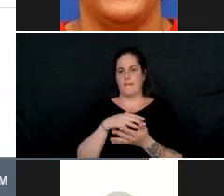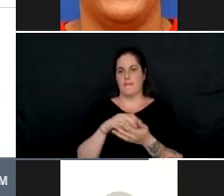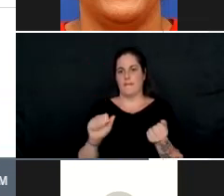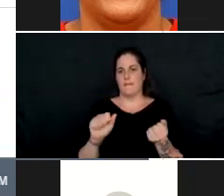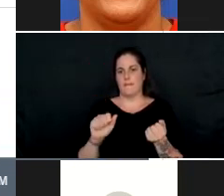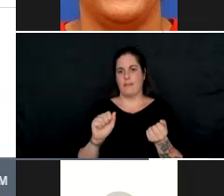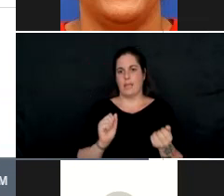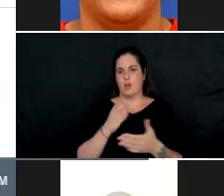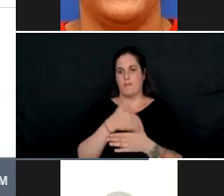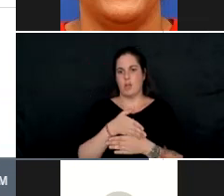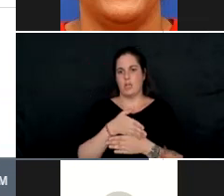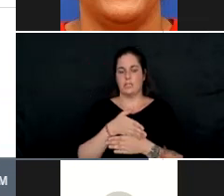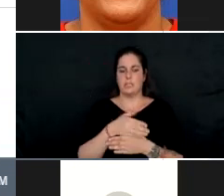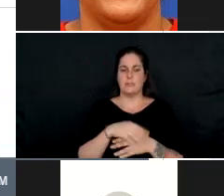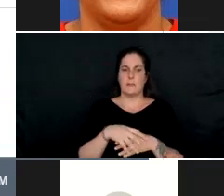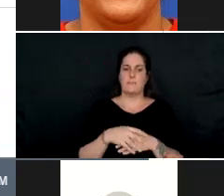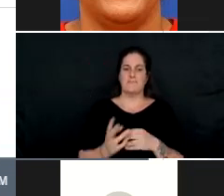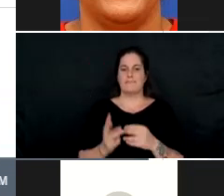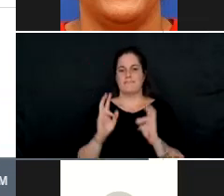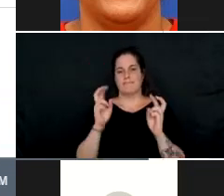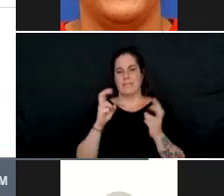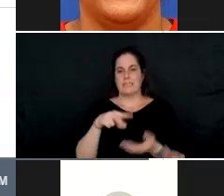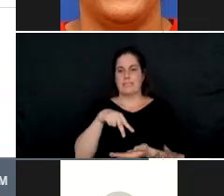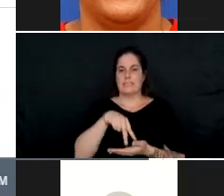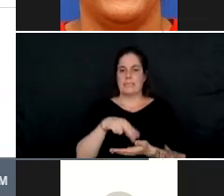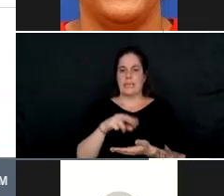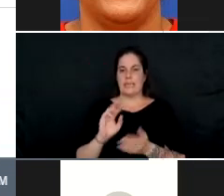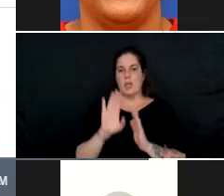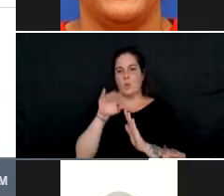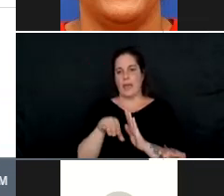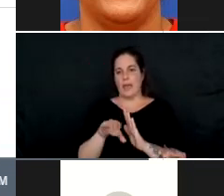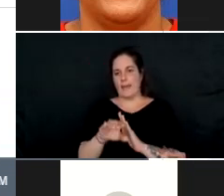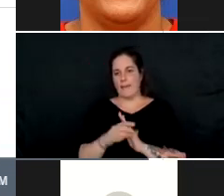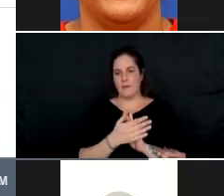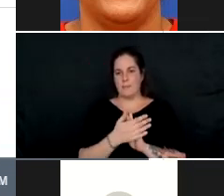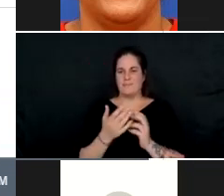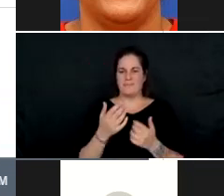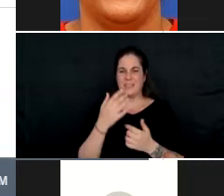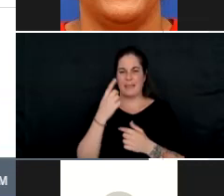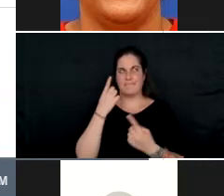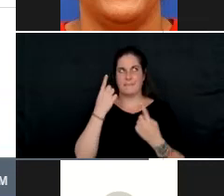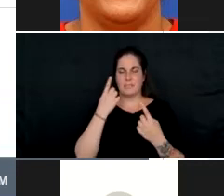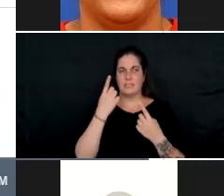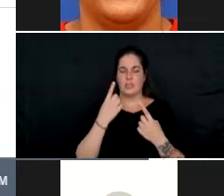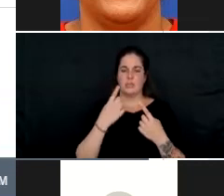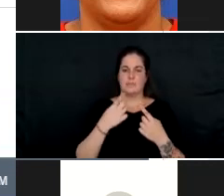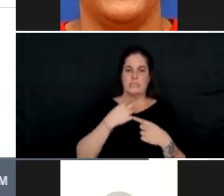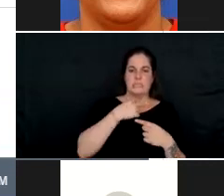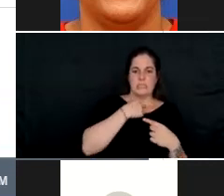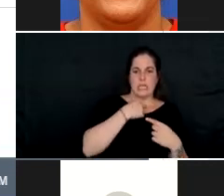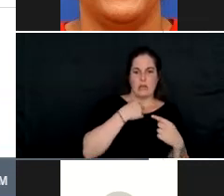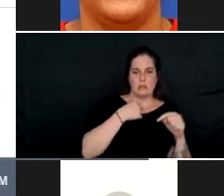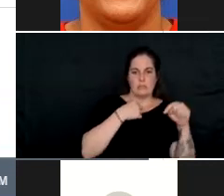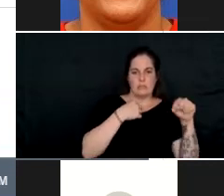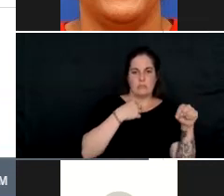So a standing wave, you could think of a wave being bound on two ends, and you